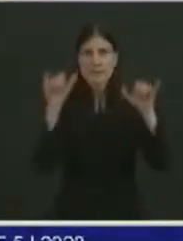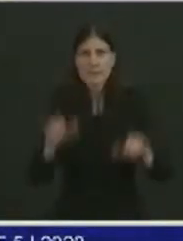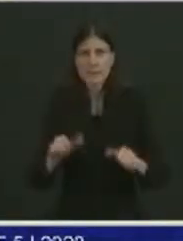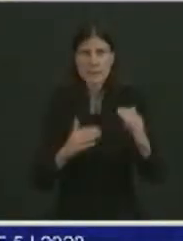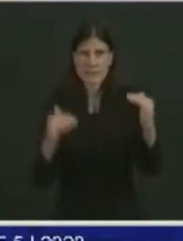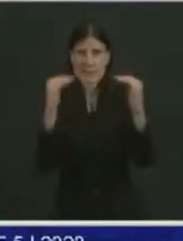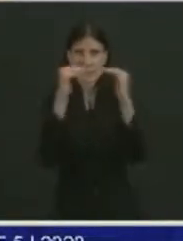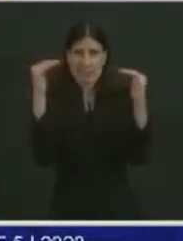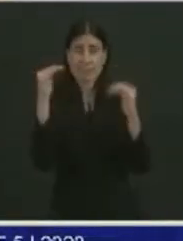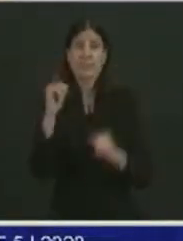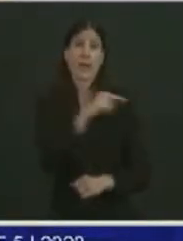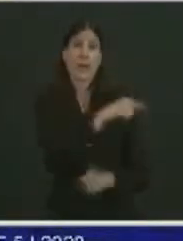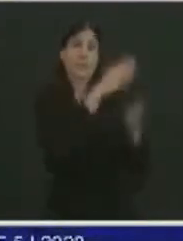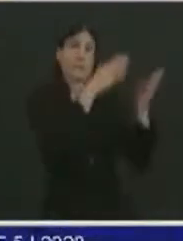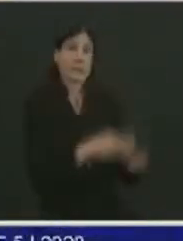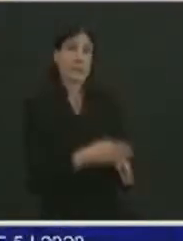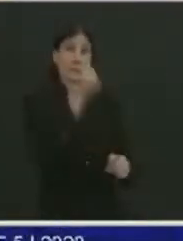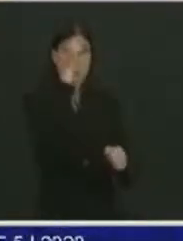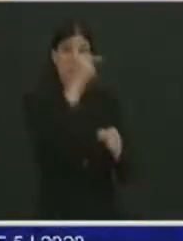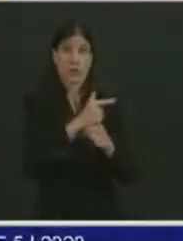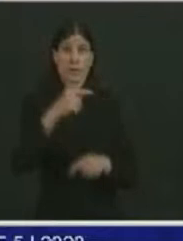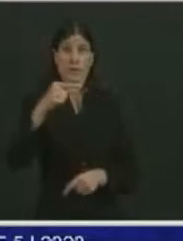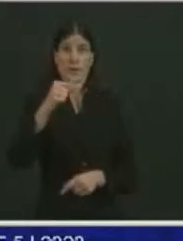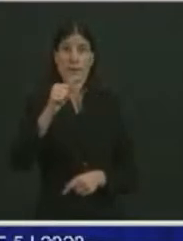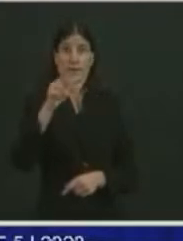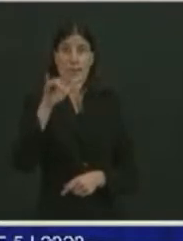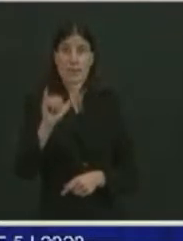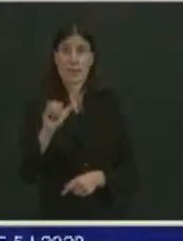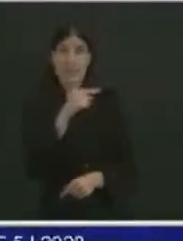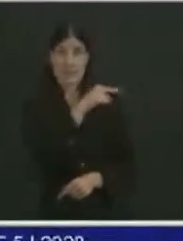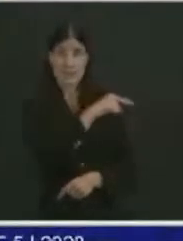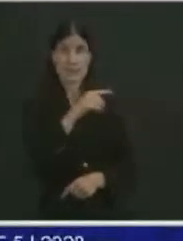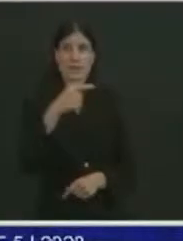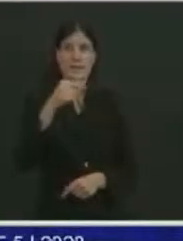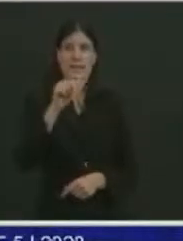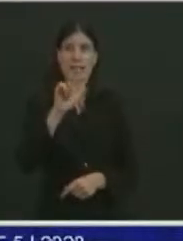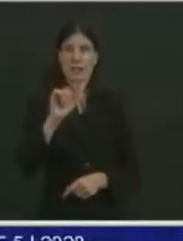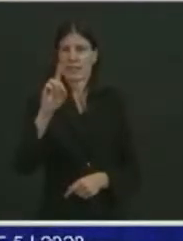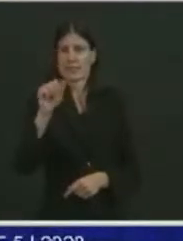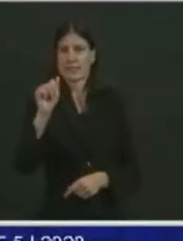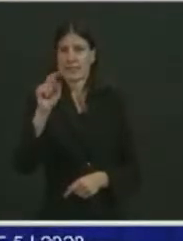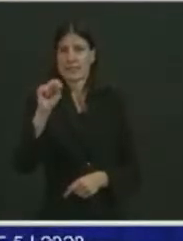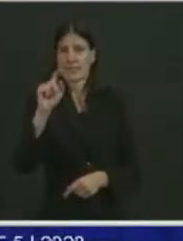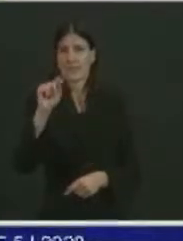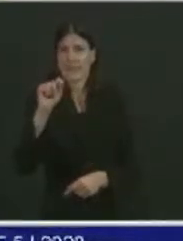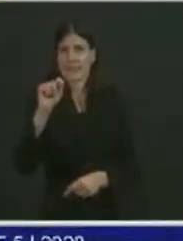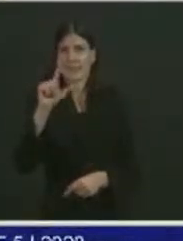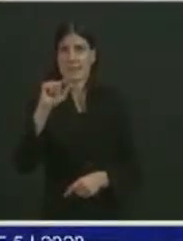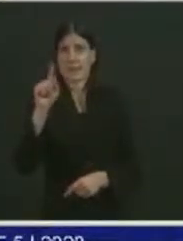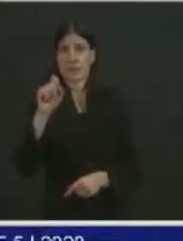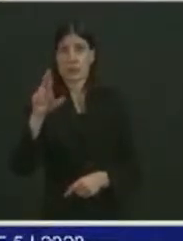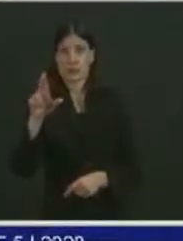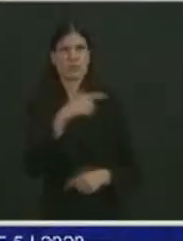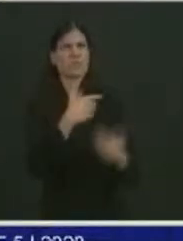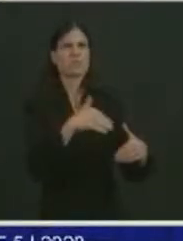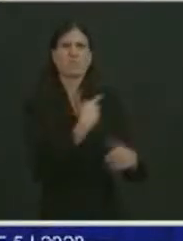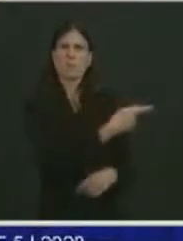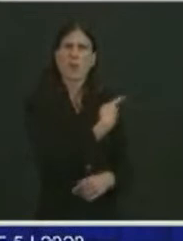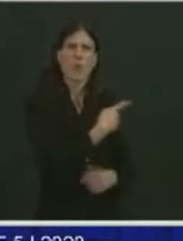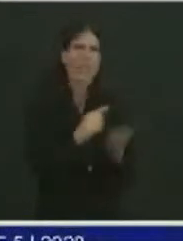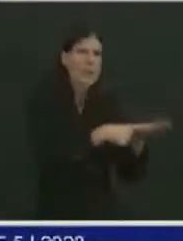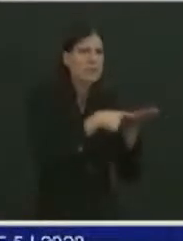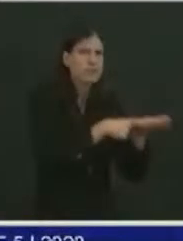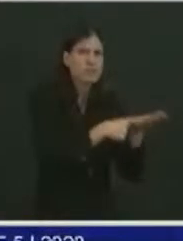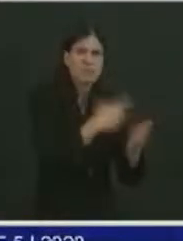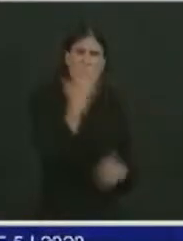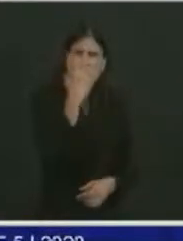right? And we've been working together on, the Promise Program, raising the minimum wage, criminal